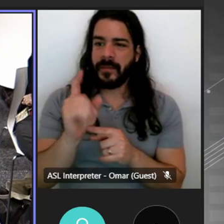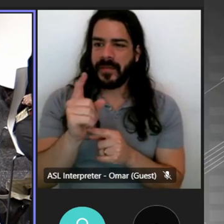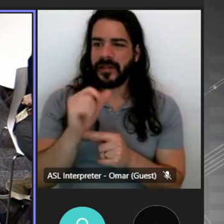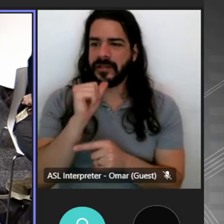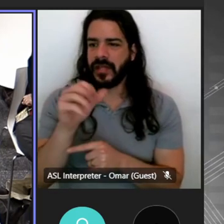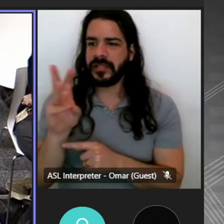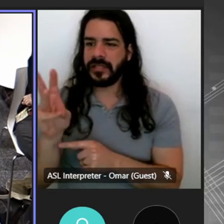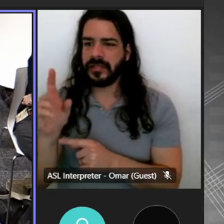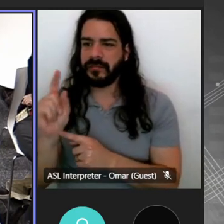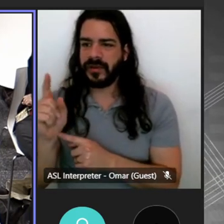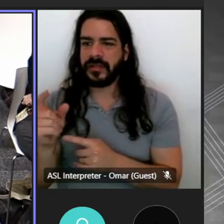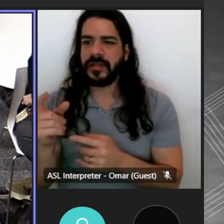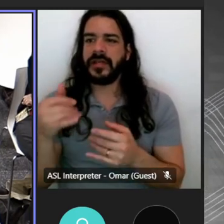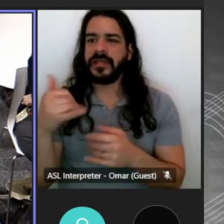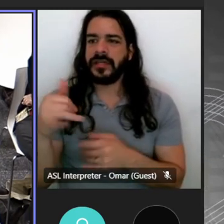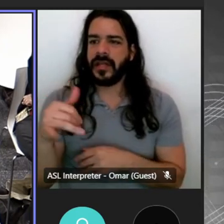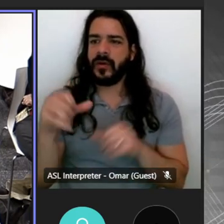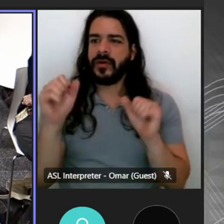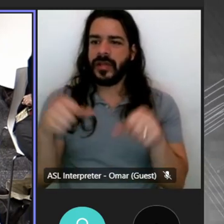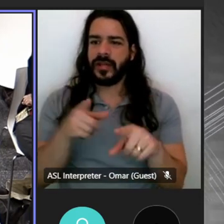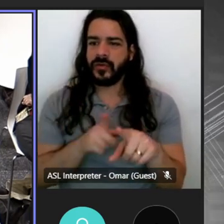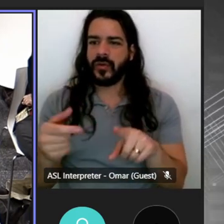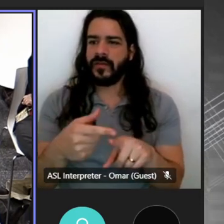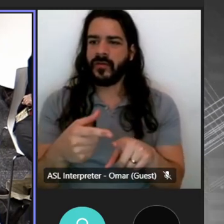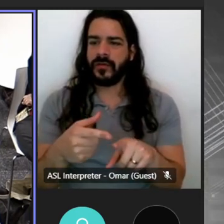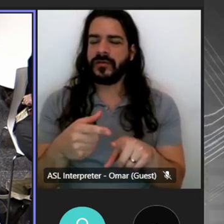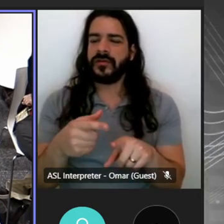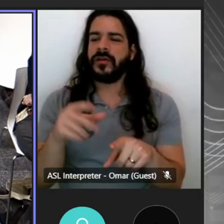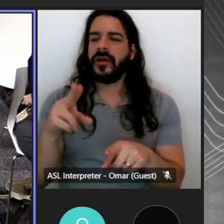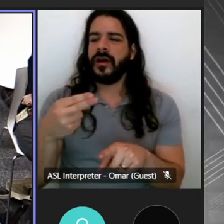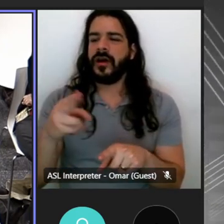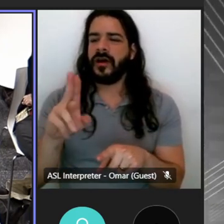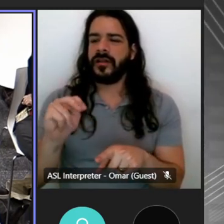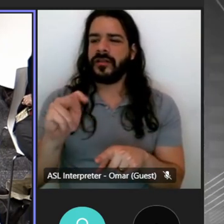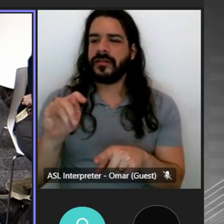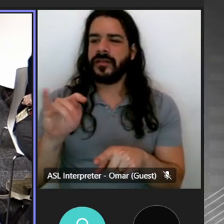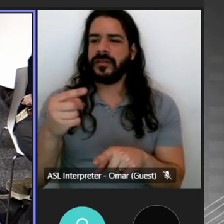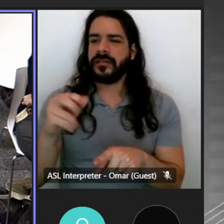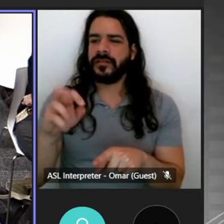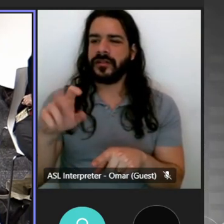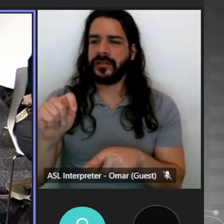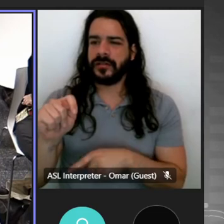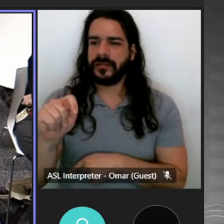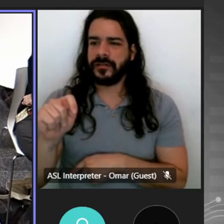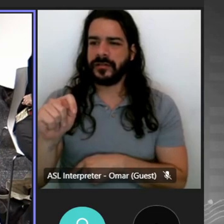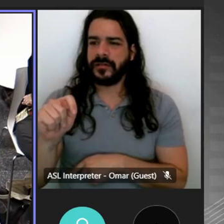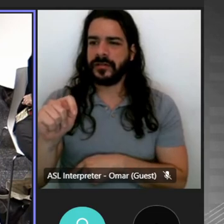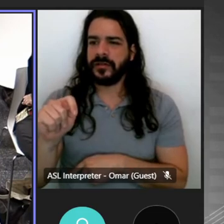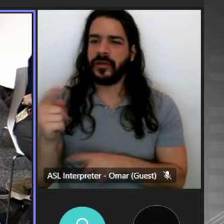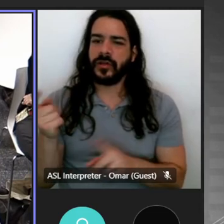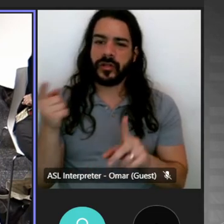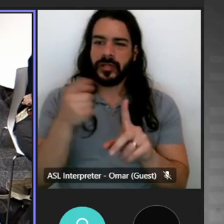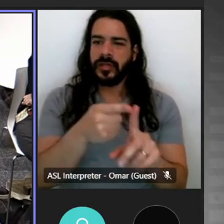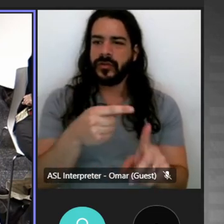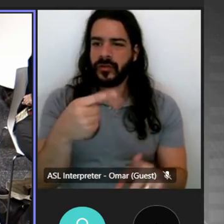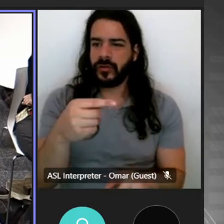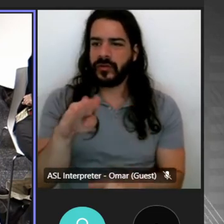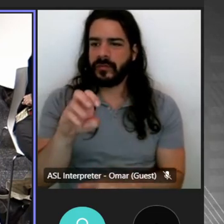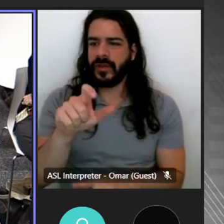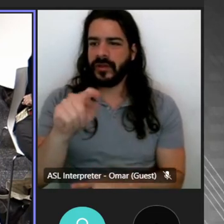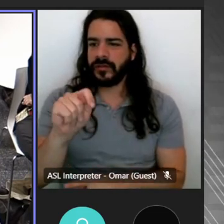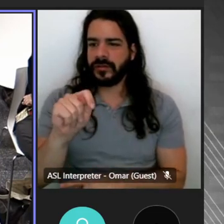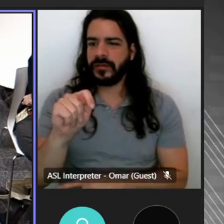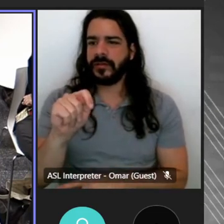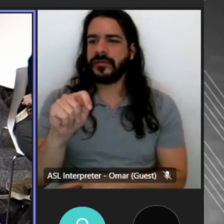instead of 6 minutes, or making the yellow line travel between Huntington and Mount Vernon Square with every other train continuing to the